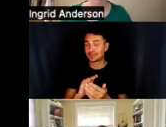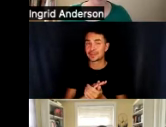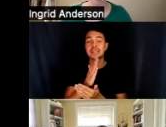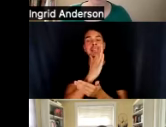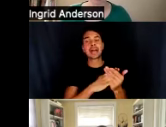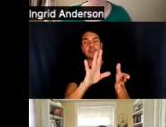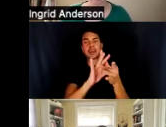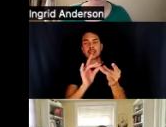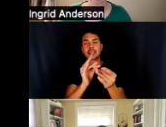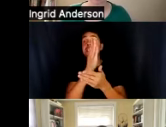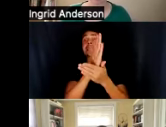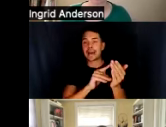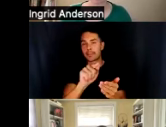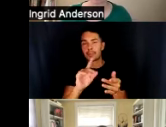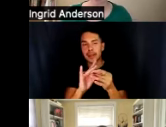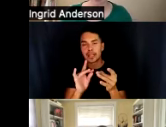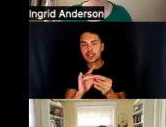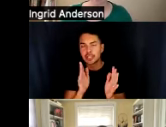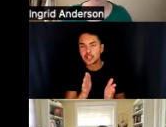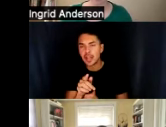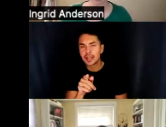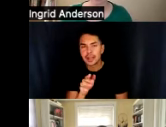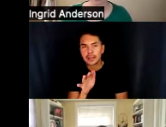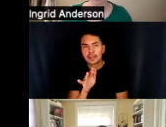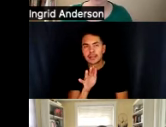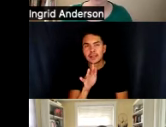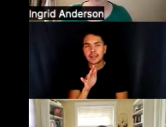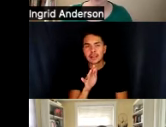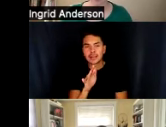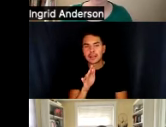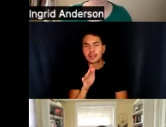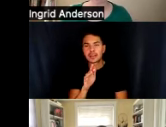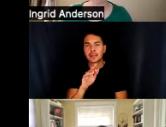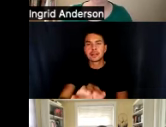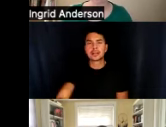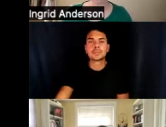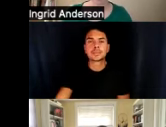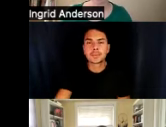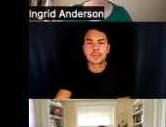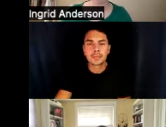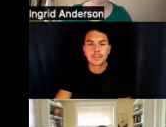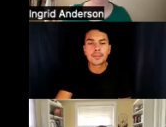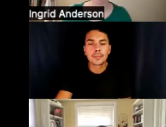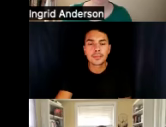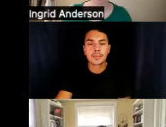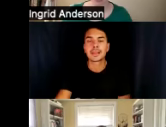a couple people had mentioned in the chat about POWs or our Wachipis being kind